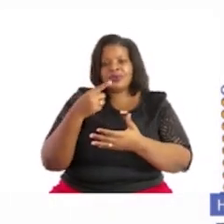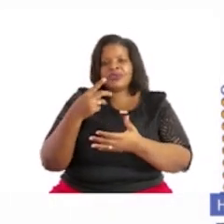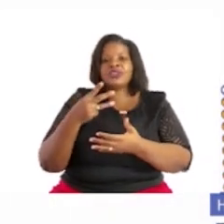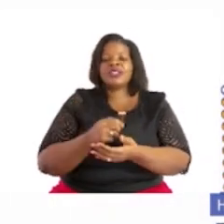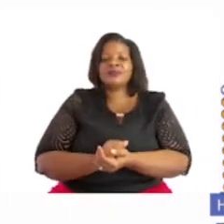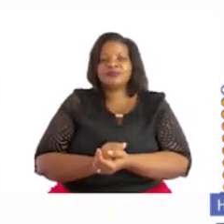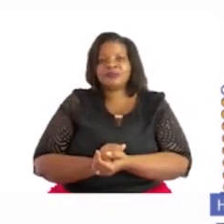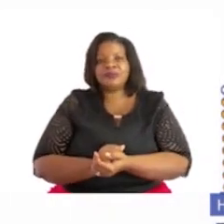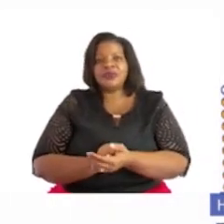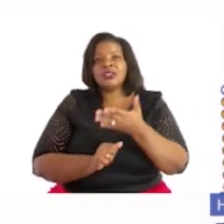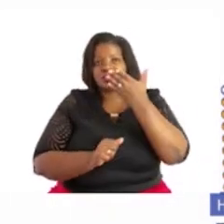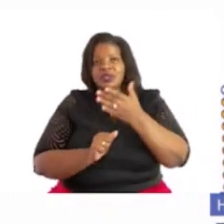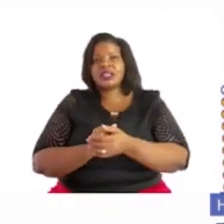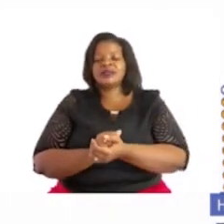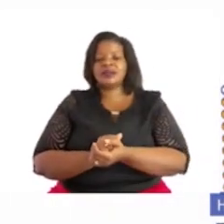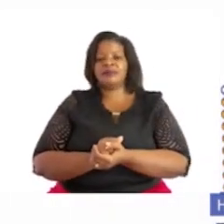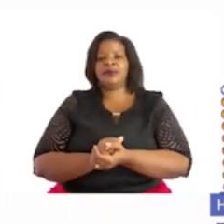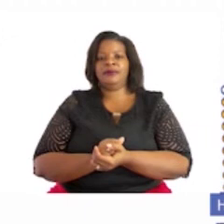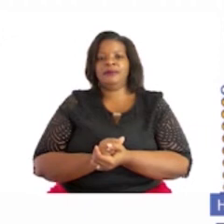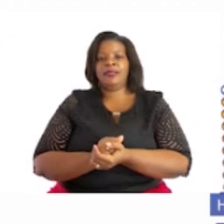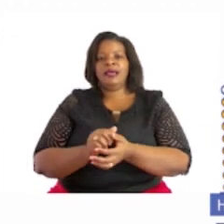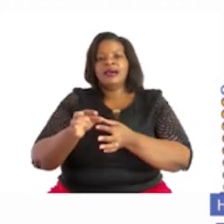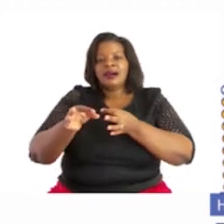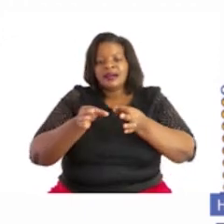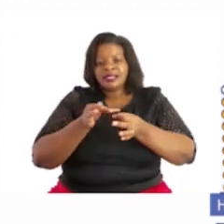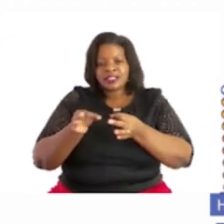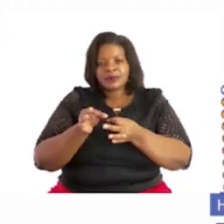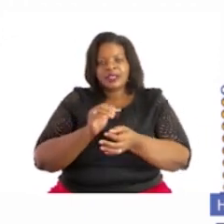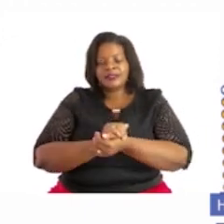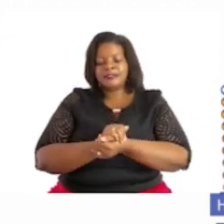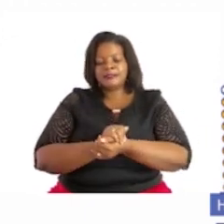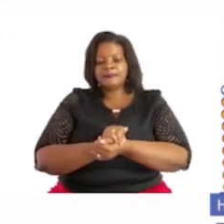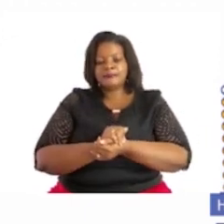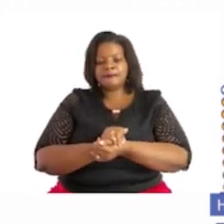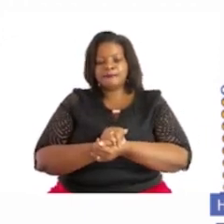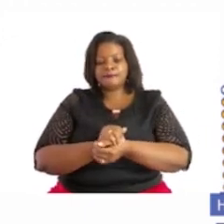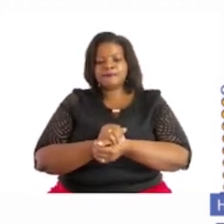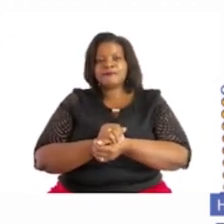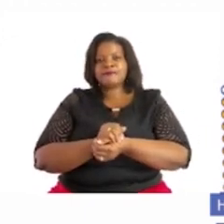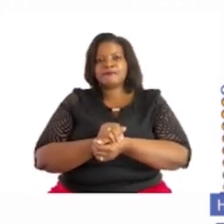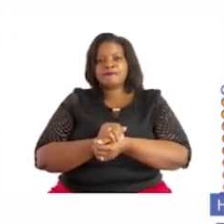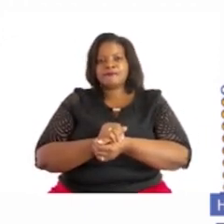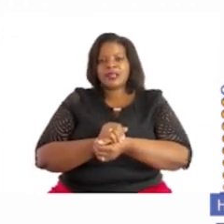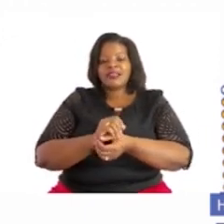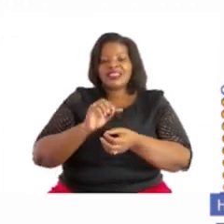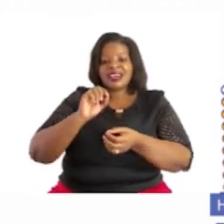notes, it is explained as, so this number is written in